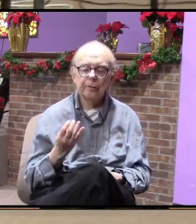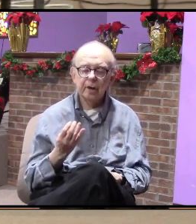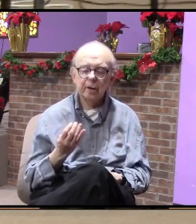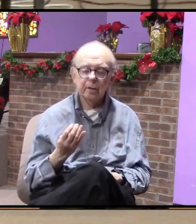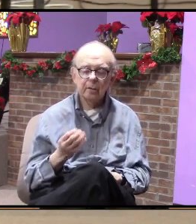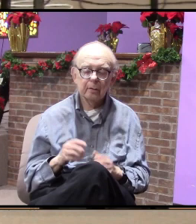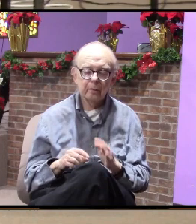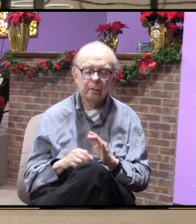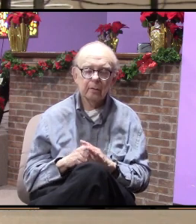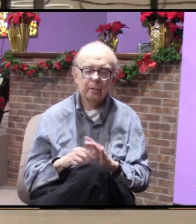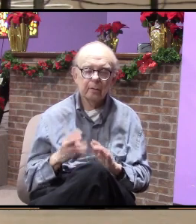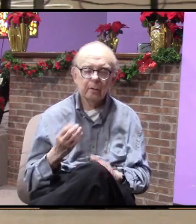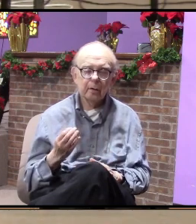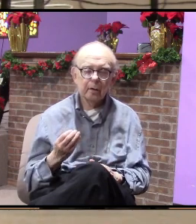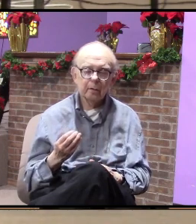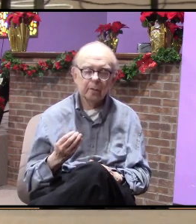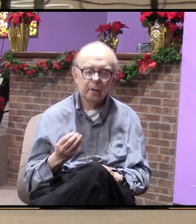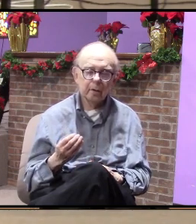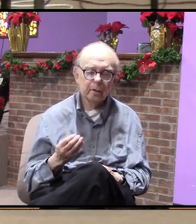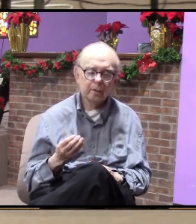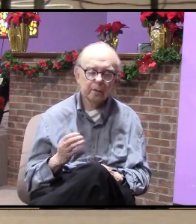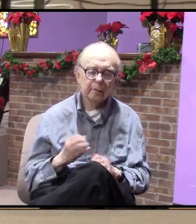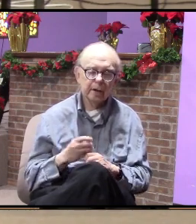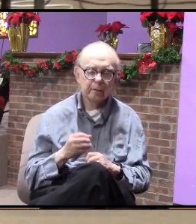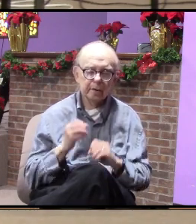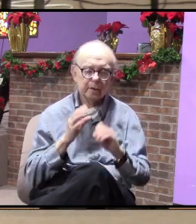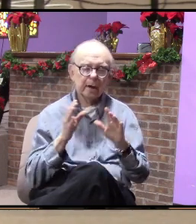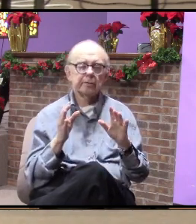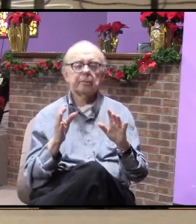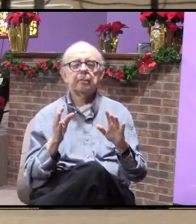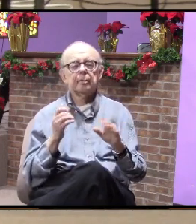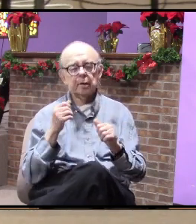Now look at this. He created light, remember?